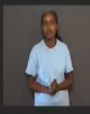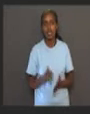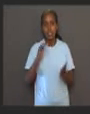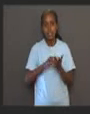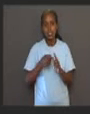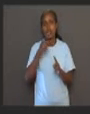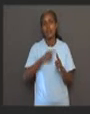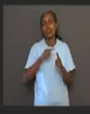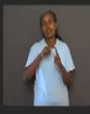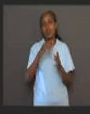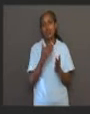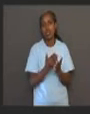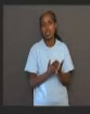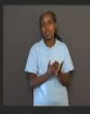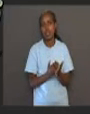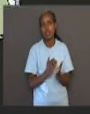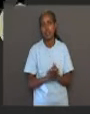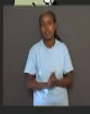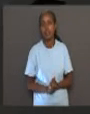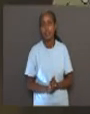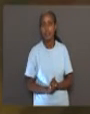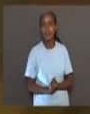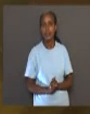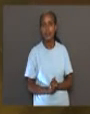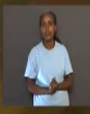Let's get back to our lesson.